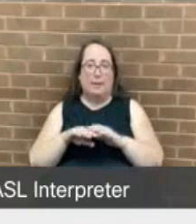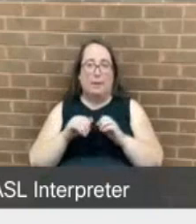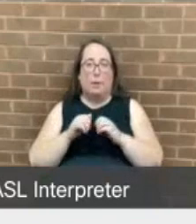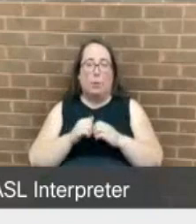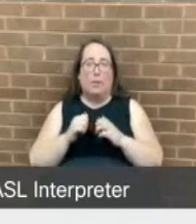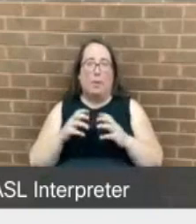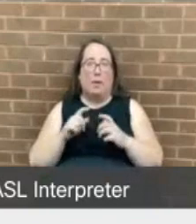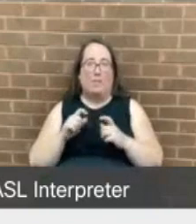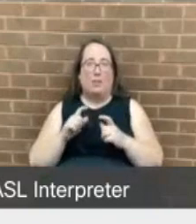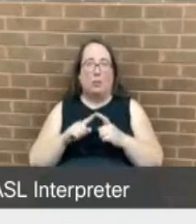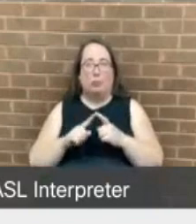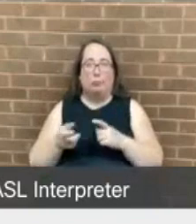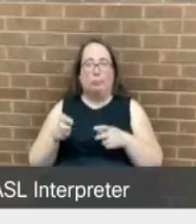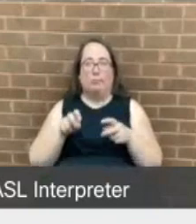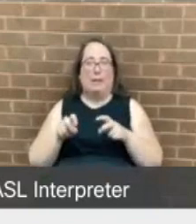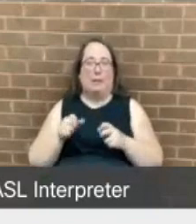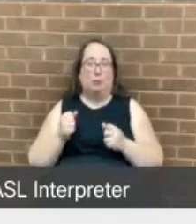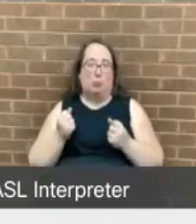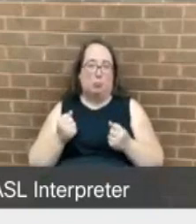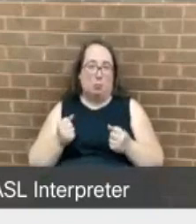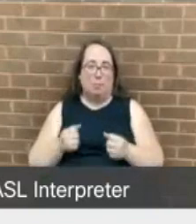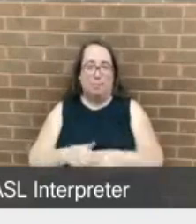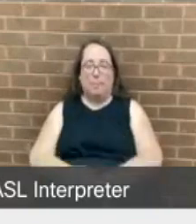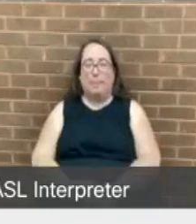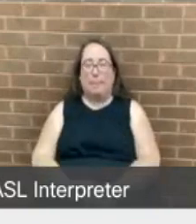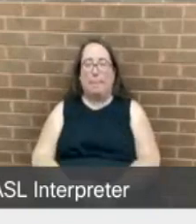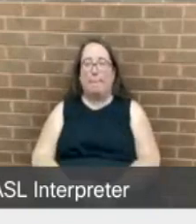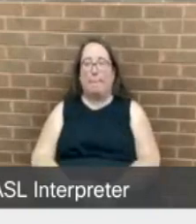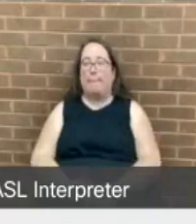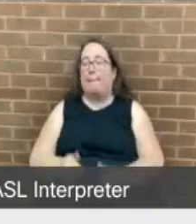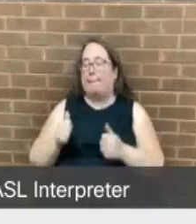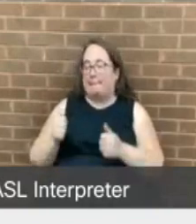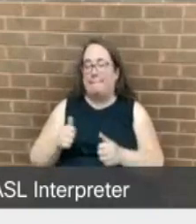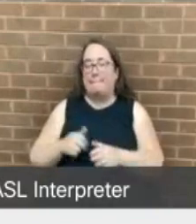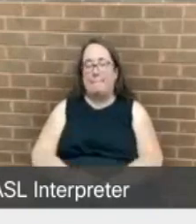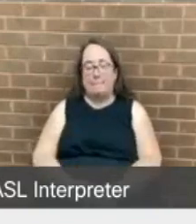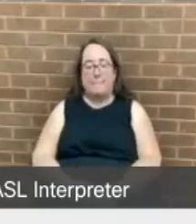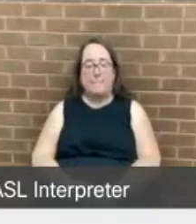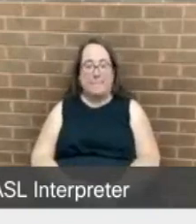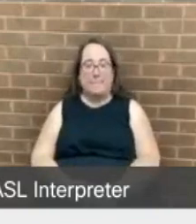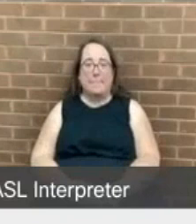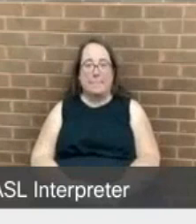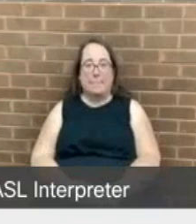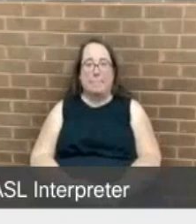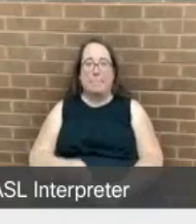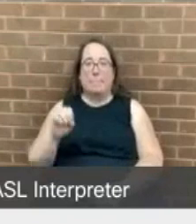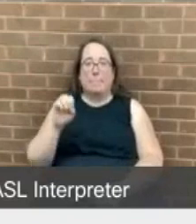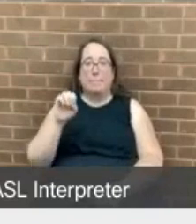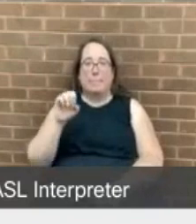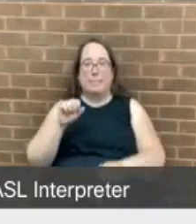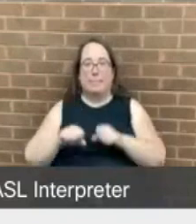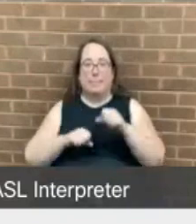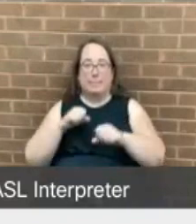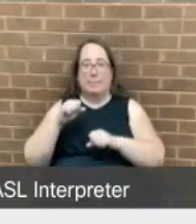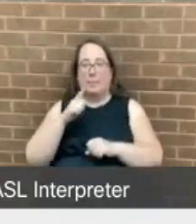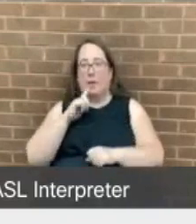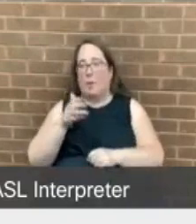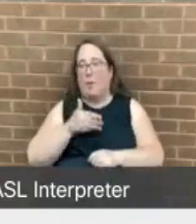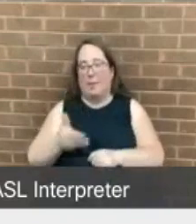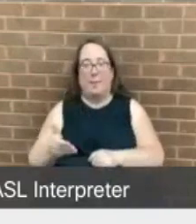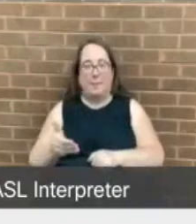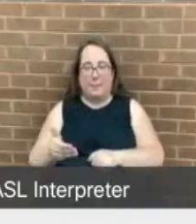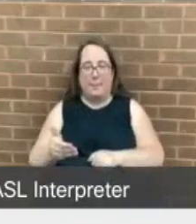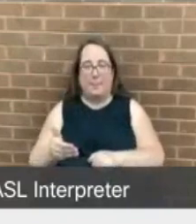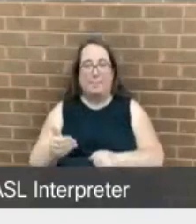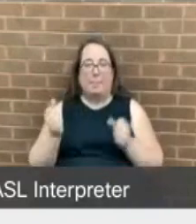without ever actually getting into a car. I mean, that's fantastic. And I will say e-bikes are welcomed with open arms by